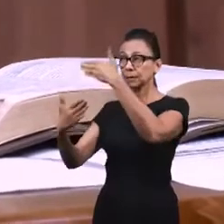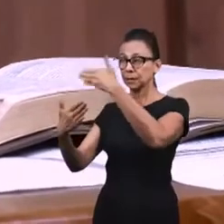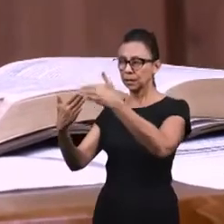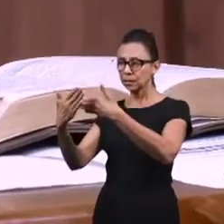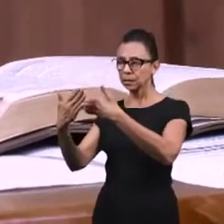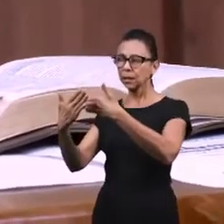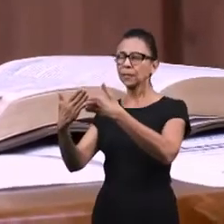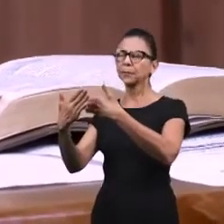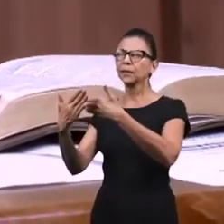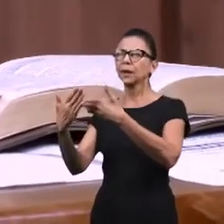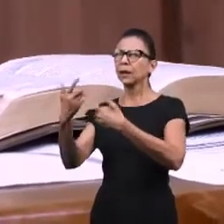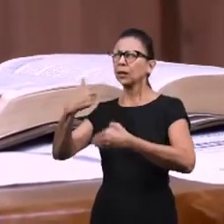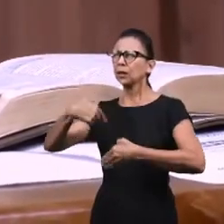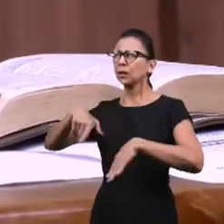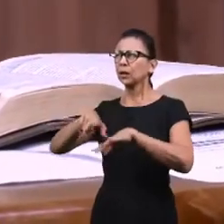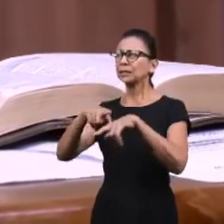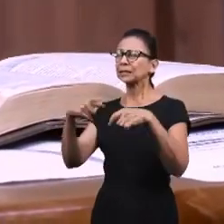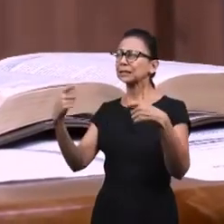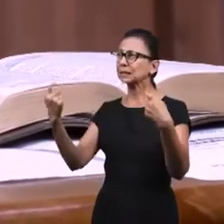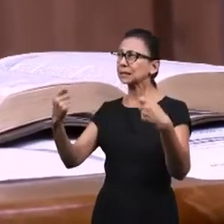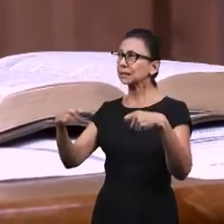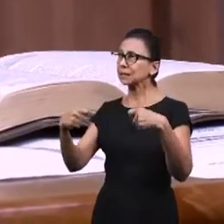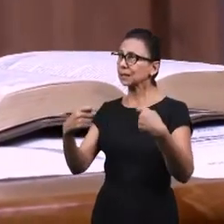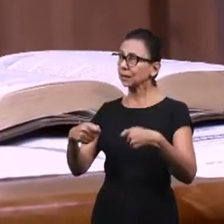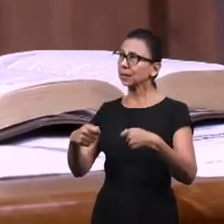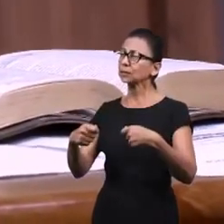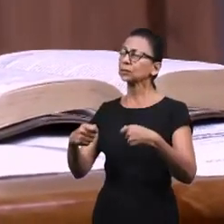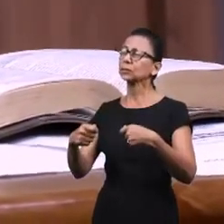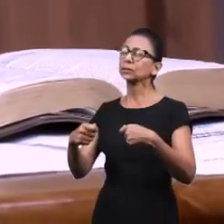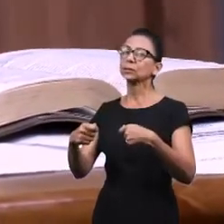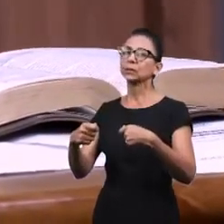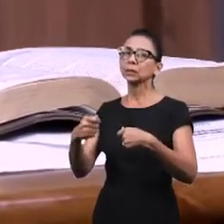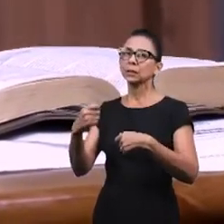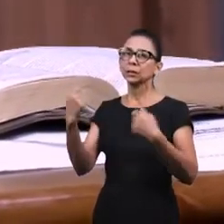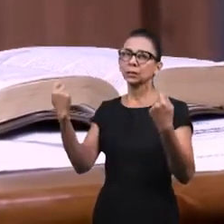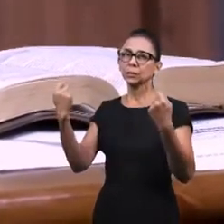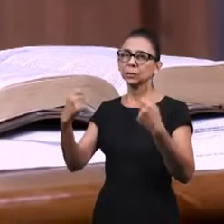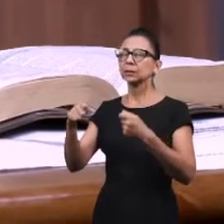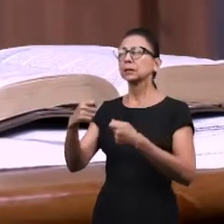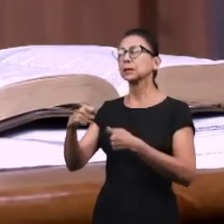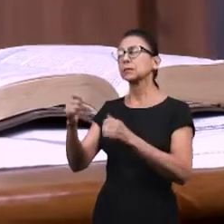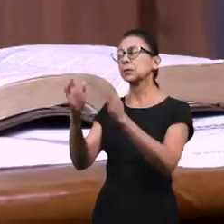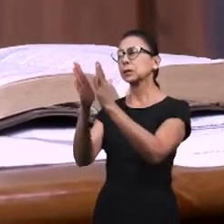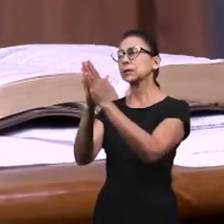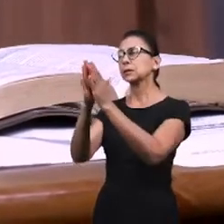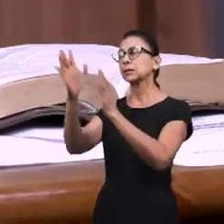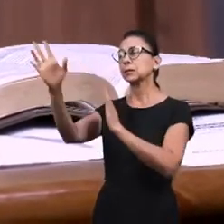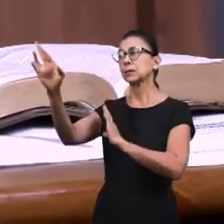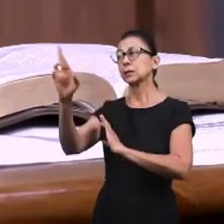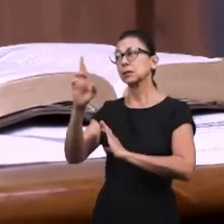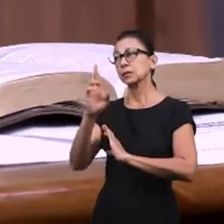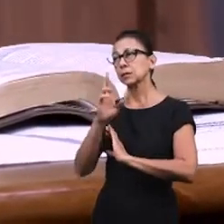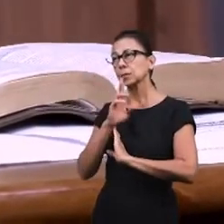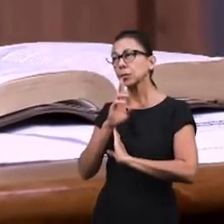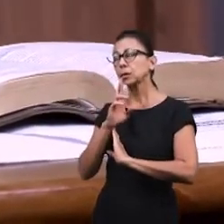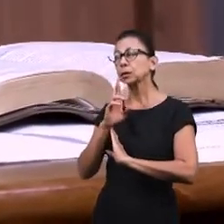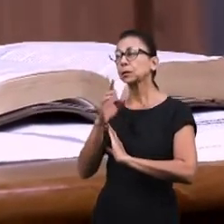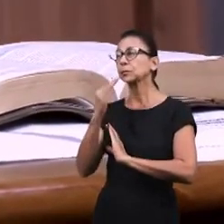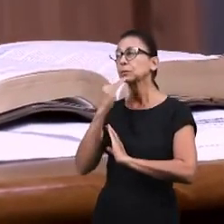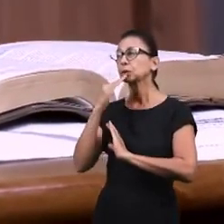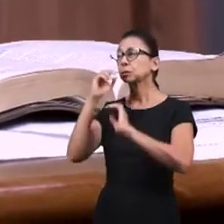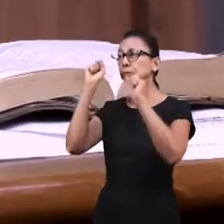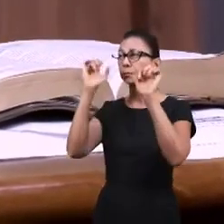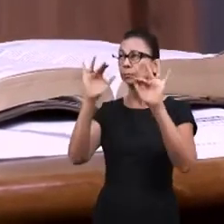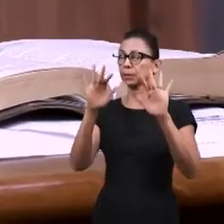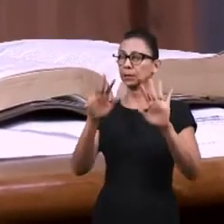before you, Lord, as needy, because we need the Lord to hear our prayers. We also wish